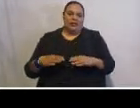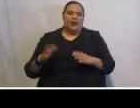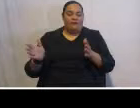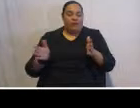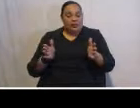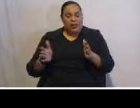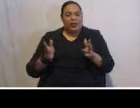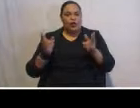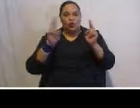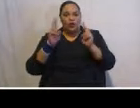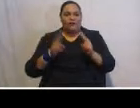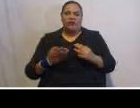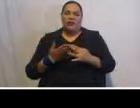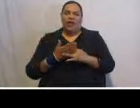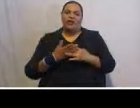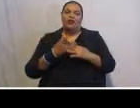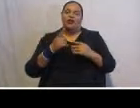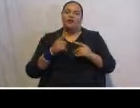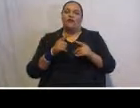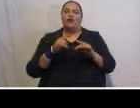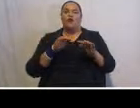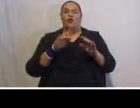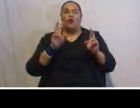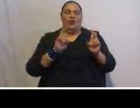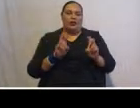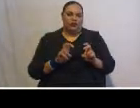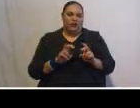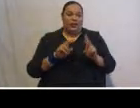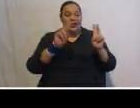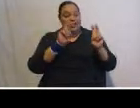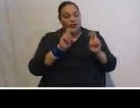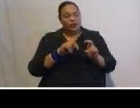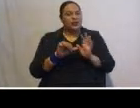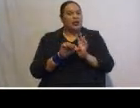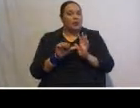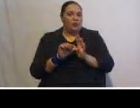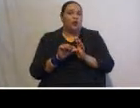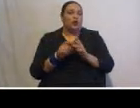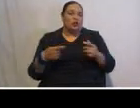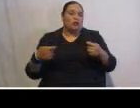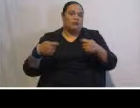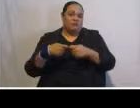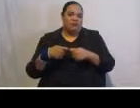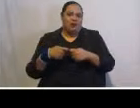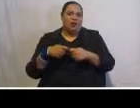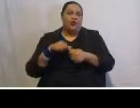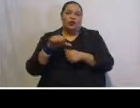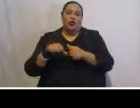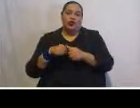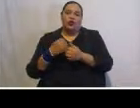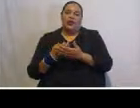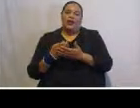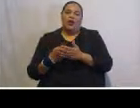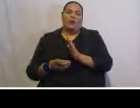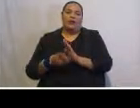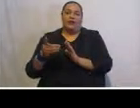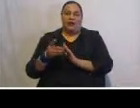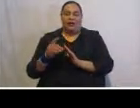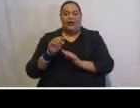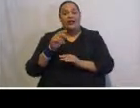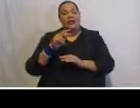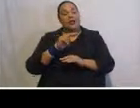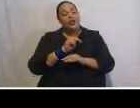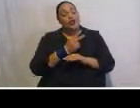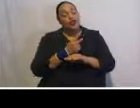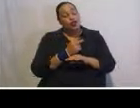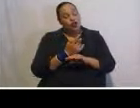facilitating universal access to electricity. Electricity is an important contributor to socio-economic development. NERSA and